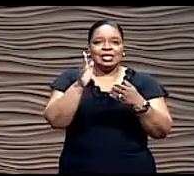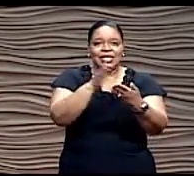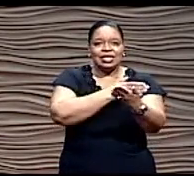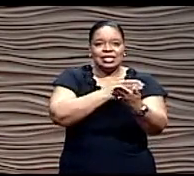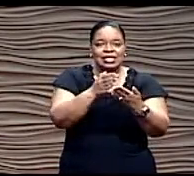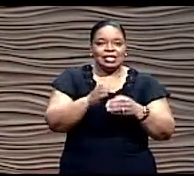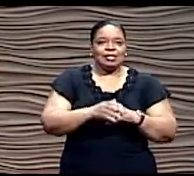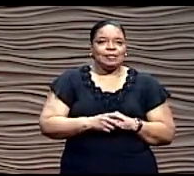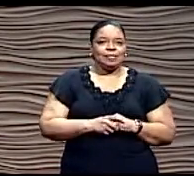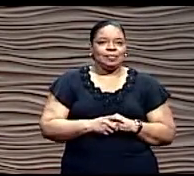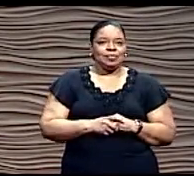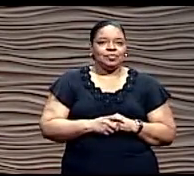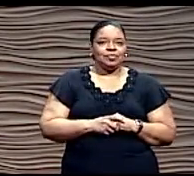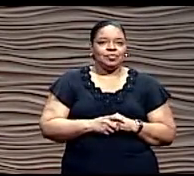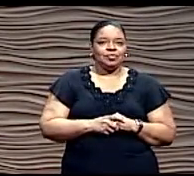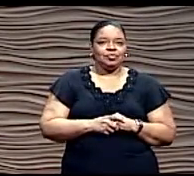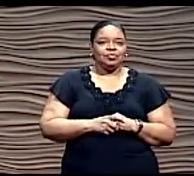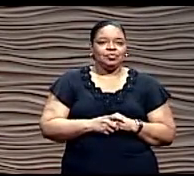for a revival.